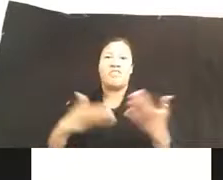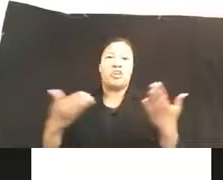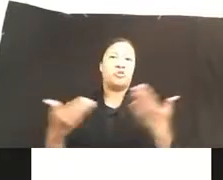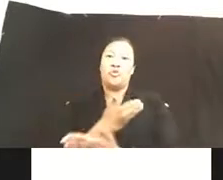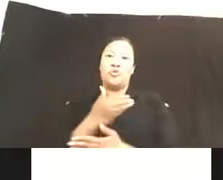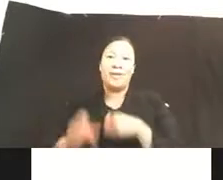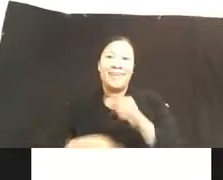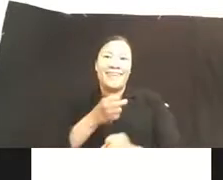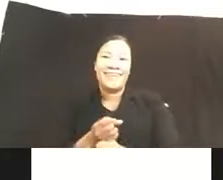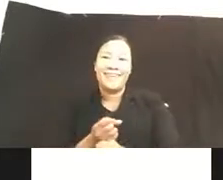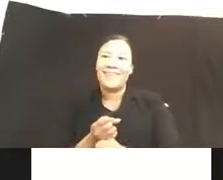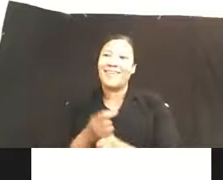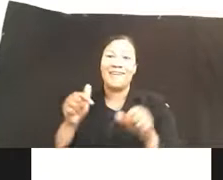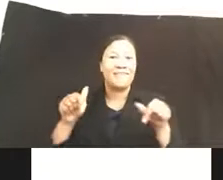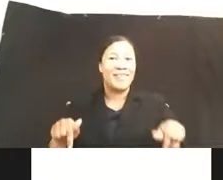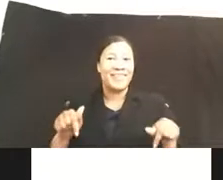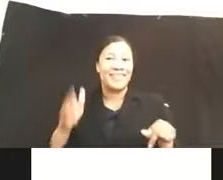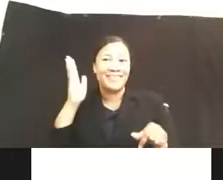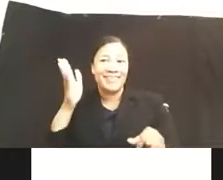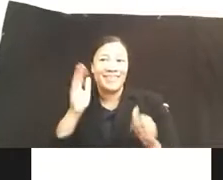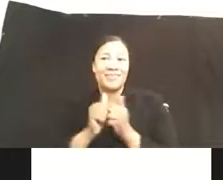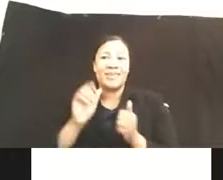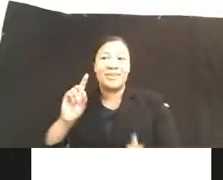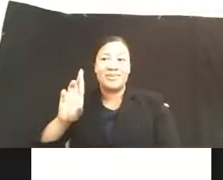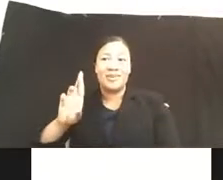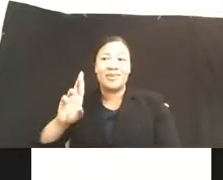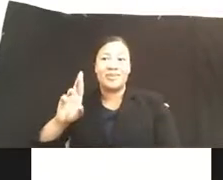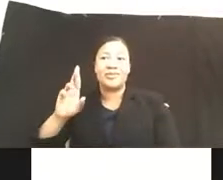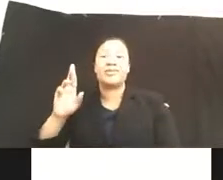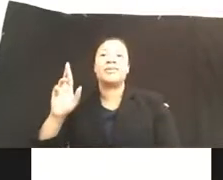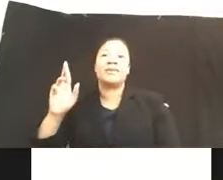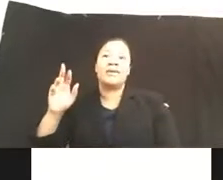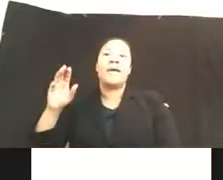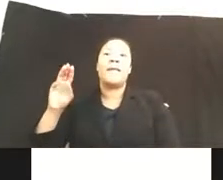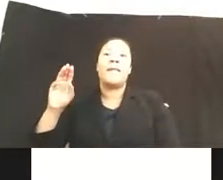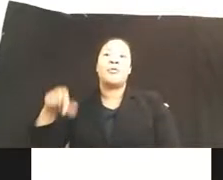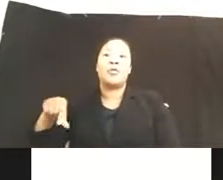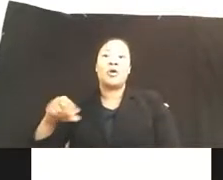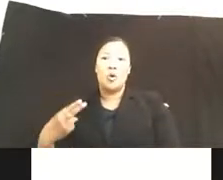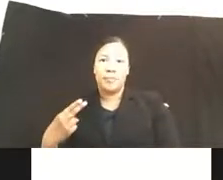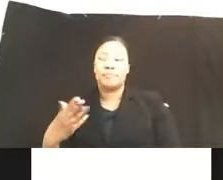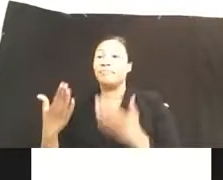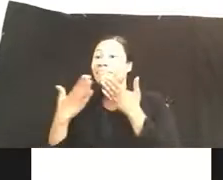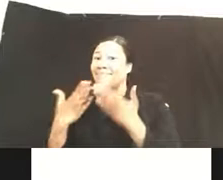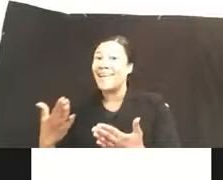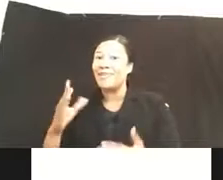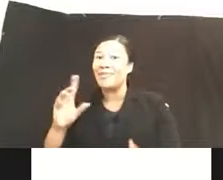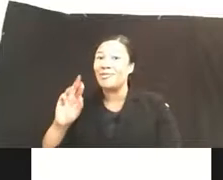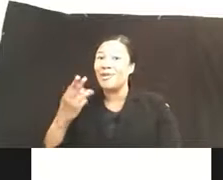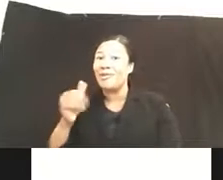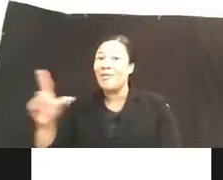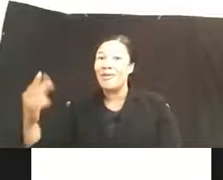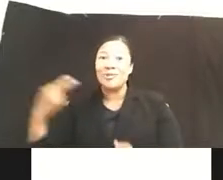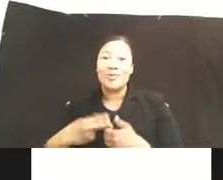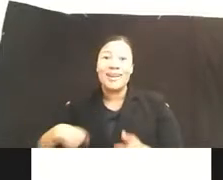SIS alum, Dr. K. Melchor Quick Hall. Thank you, Dr. Hall, for joining us today. Great